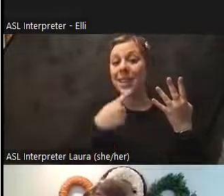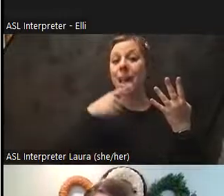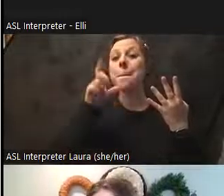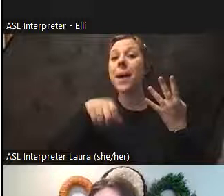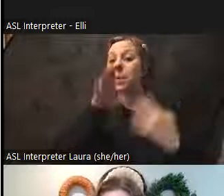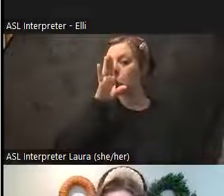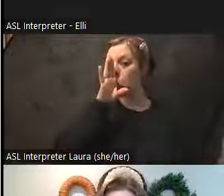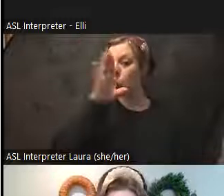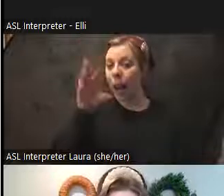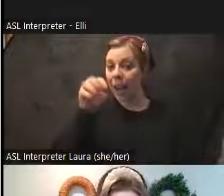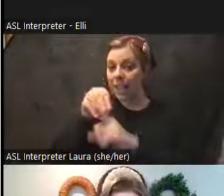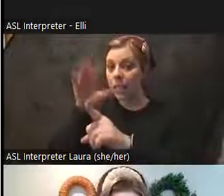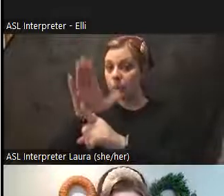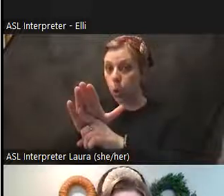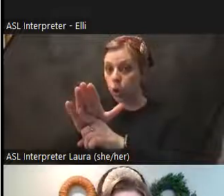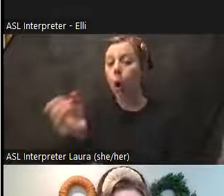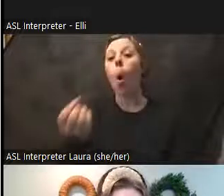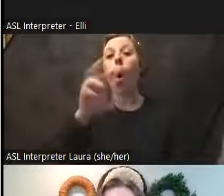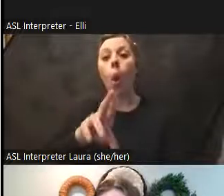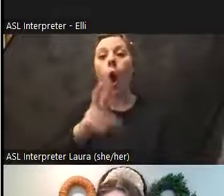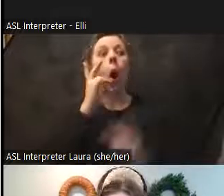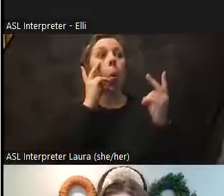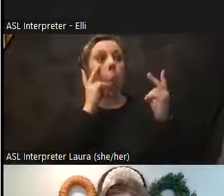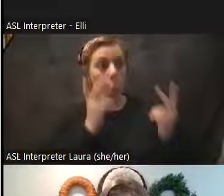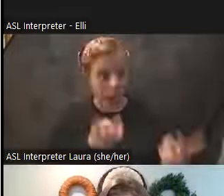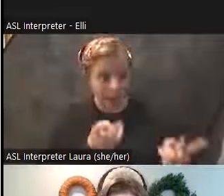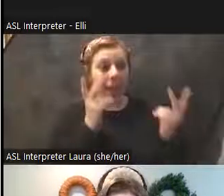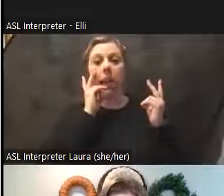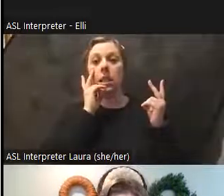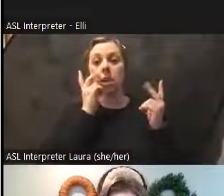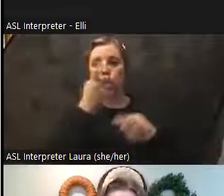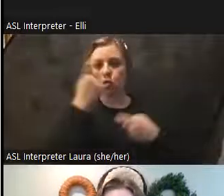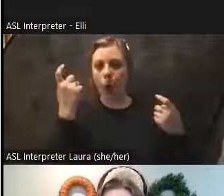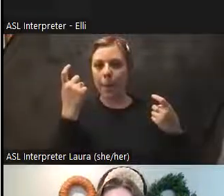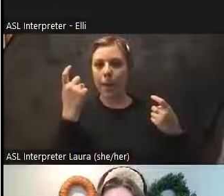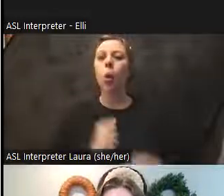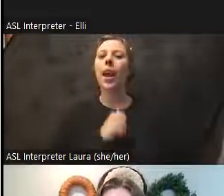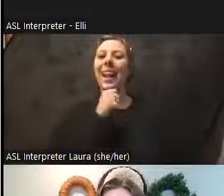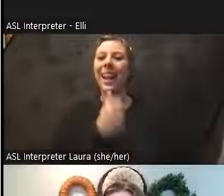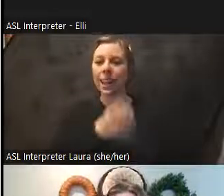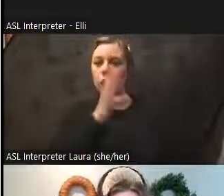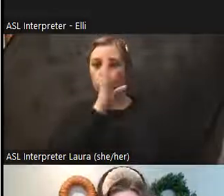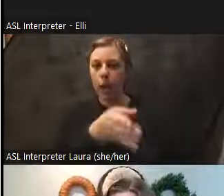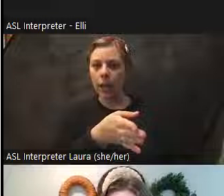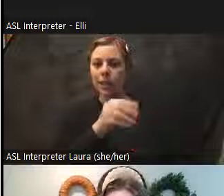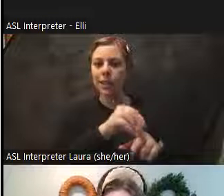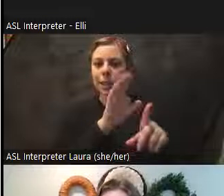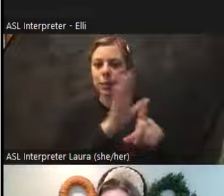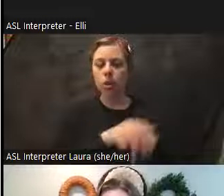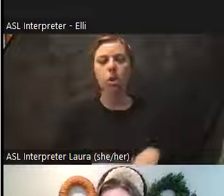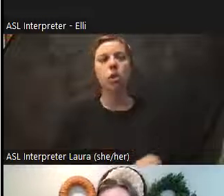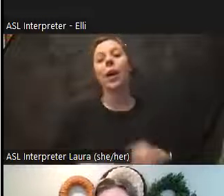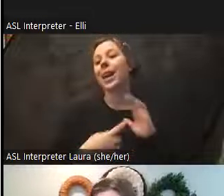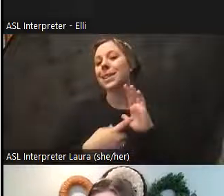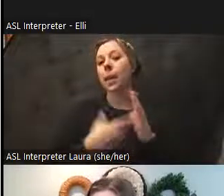trauma, meaning indirect exposure. For example, indirect exposure might include listening to the details of